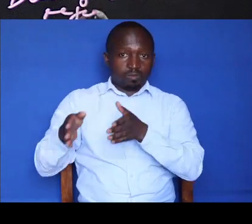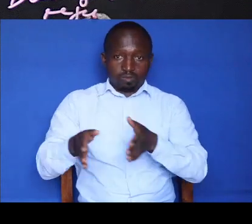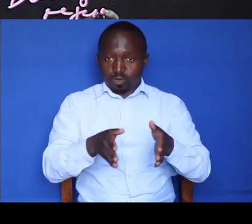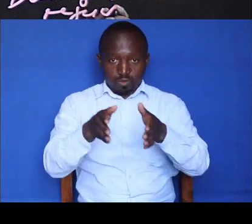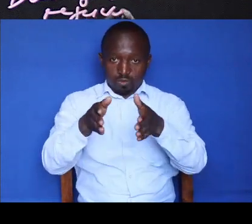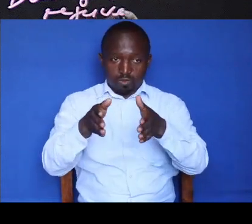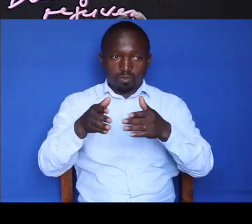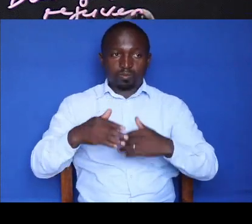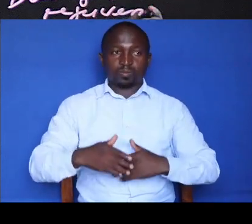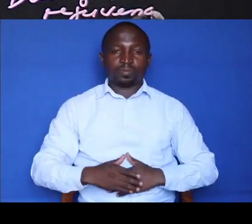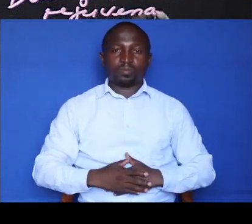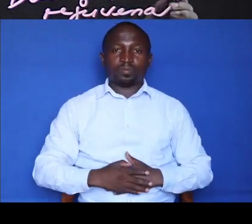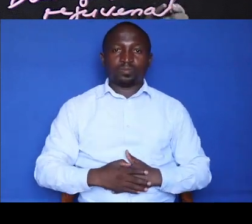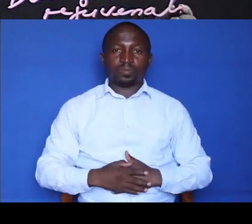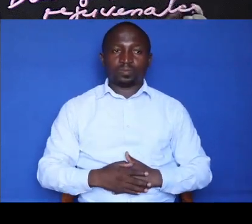rejuvenation.